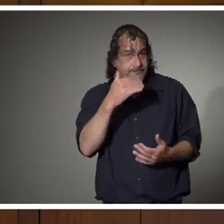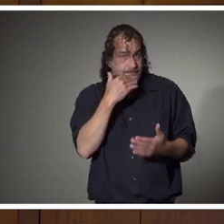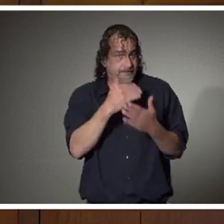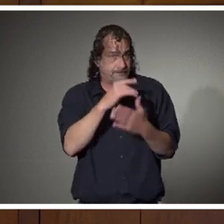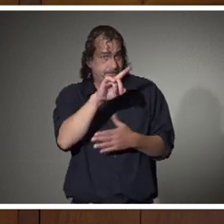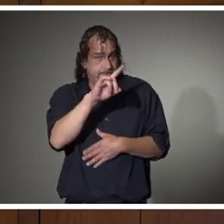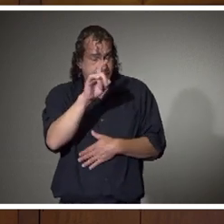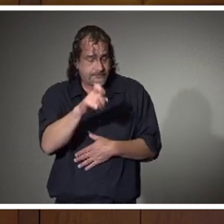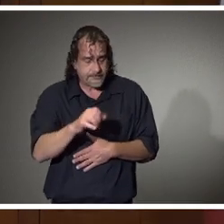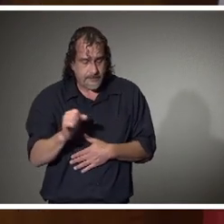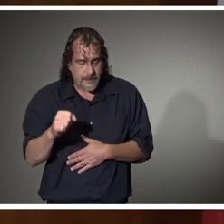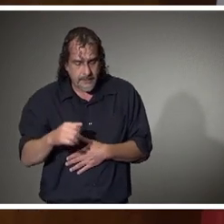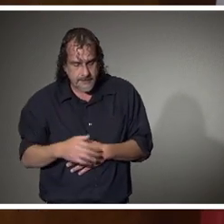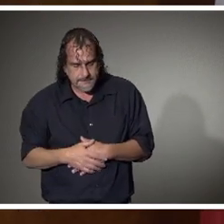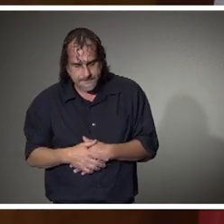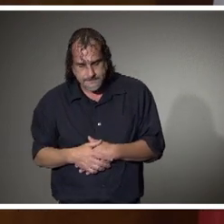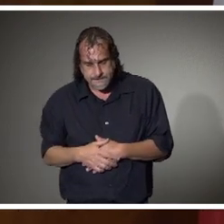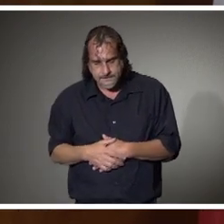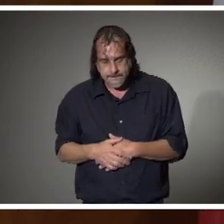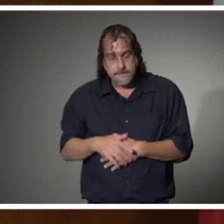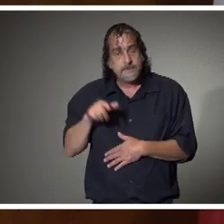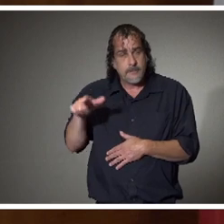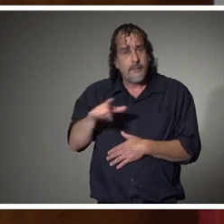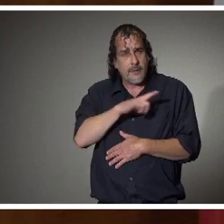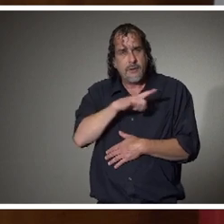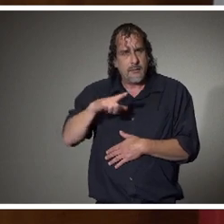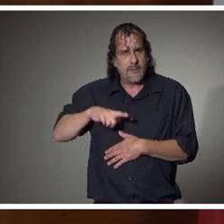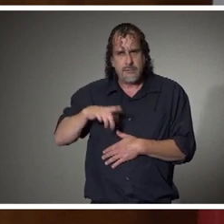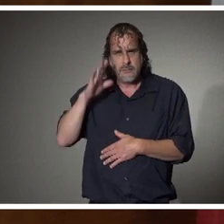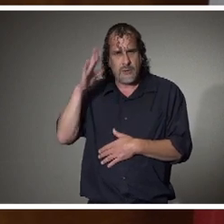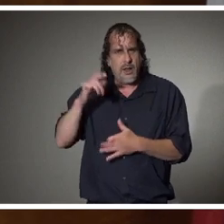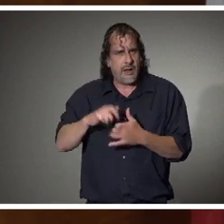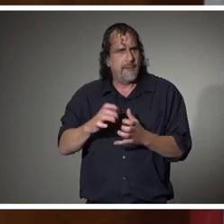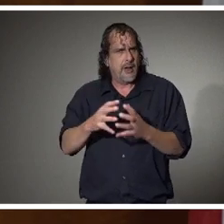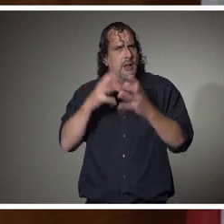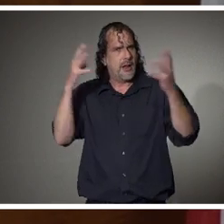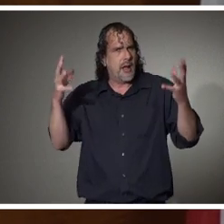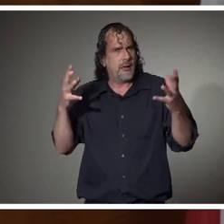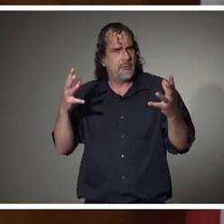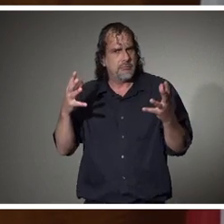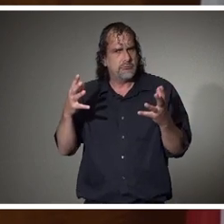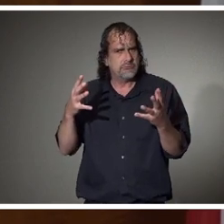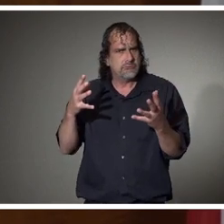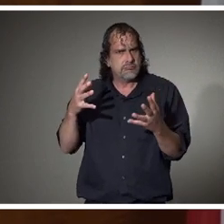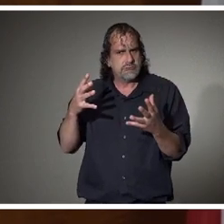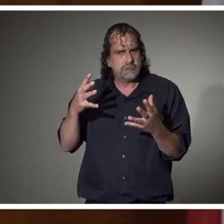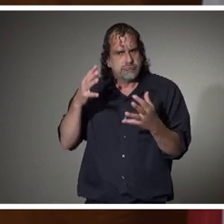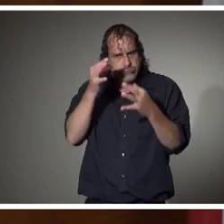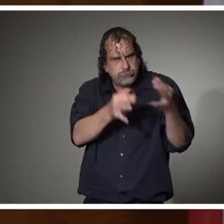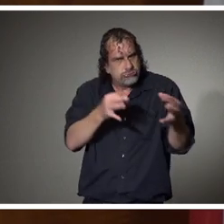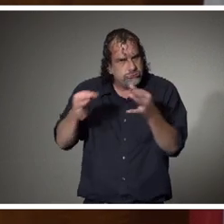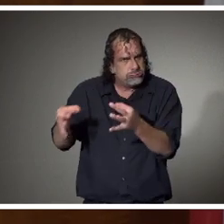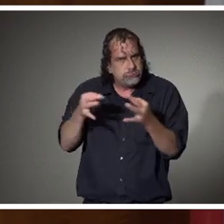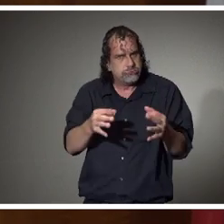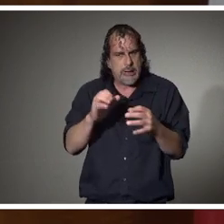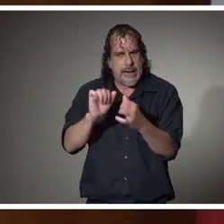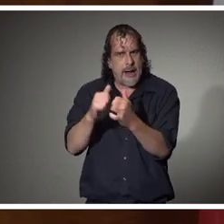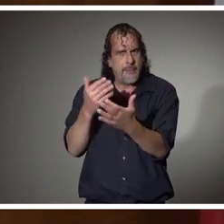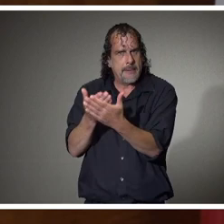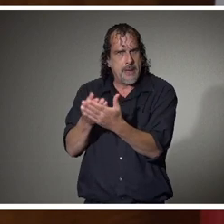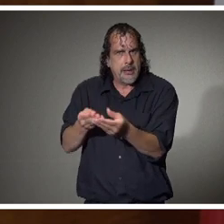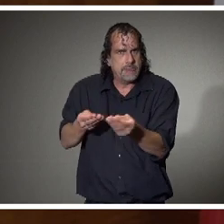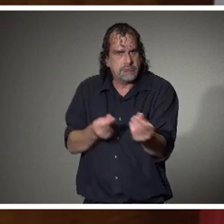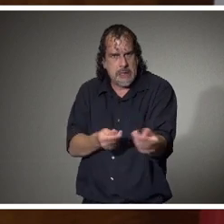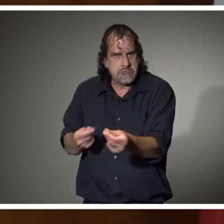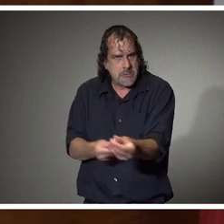of all, I'll tell you, I think the legislature should have a significant role in how those monies are